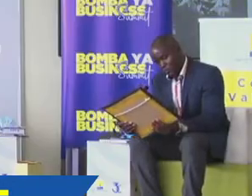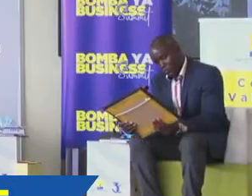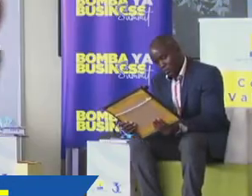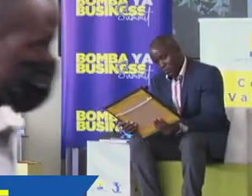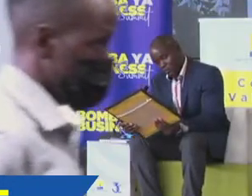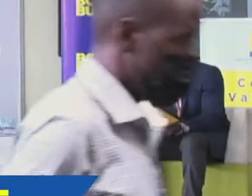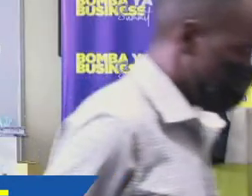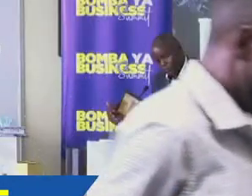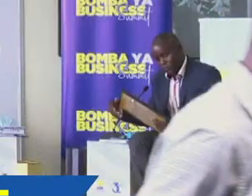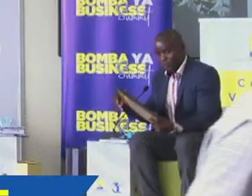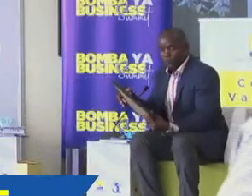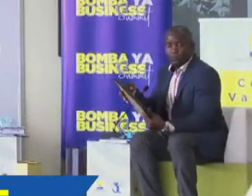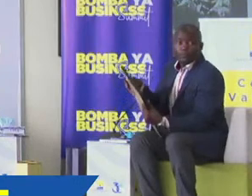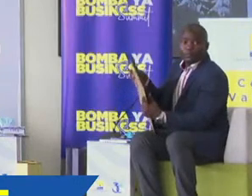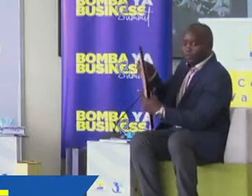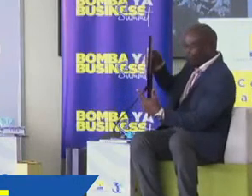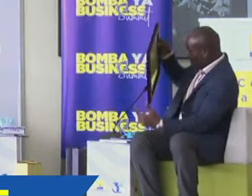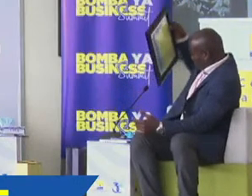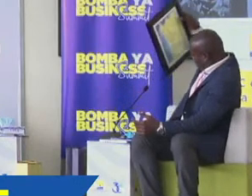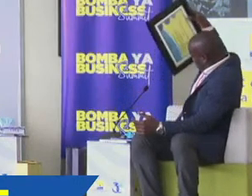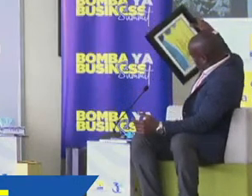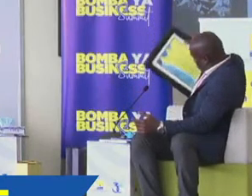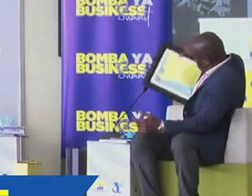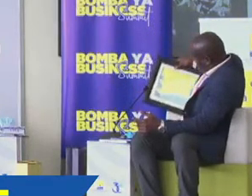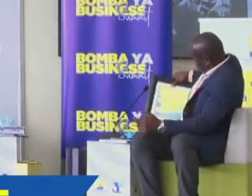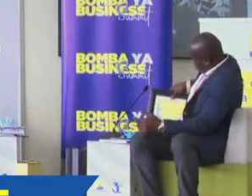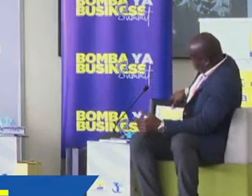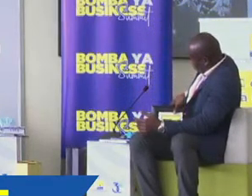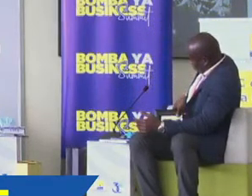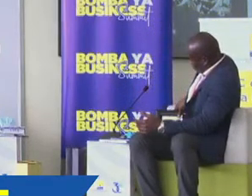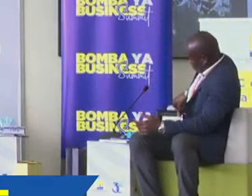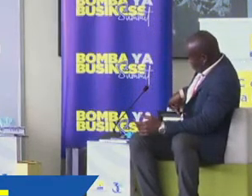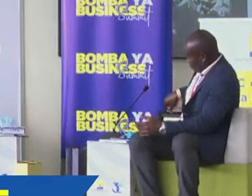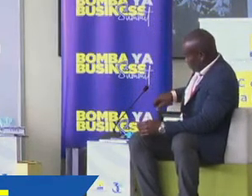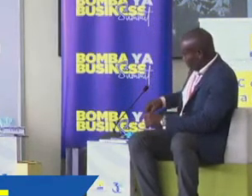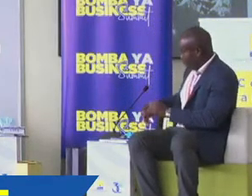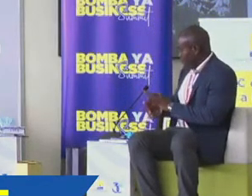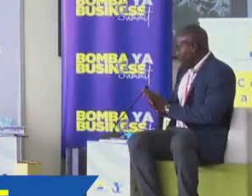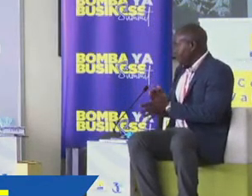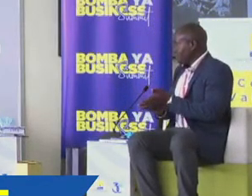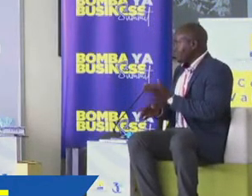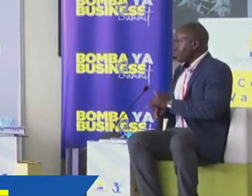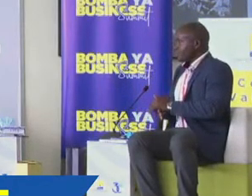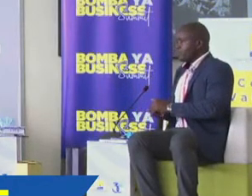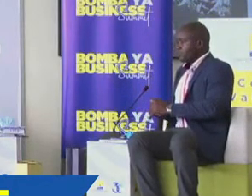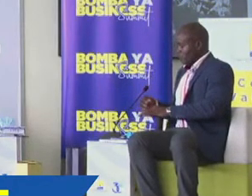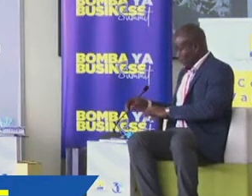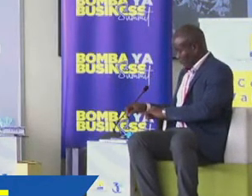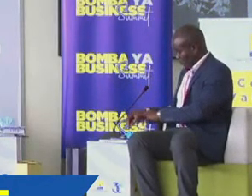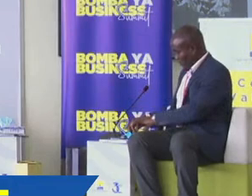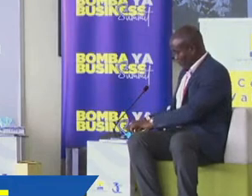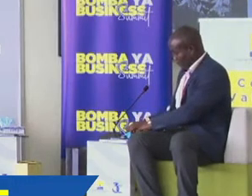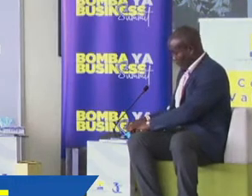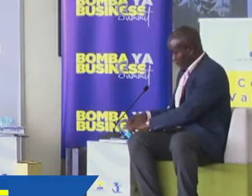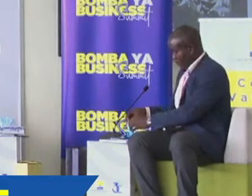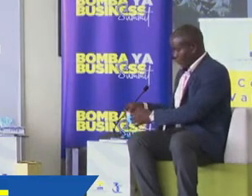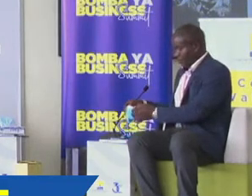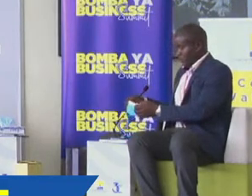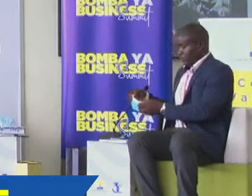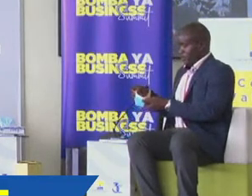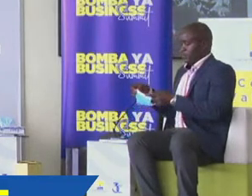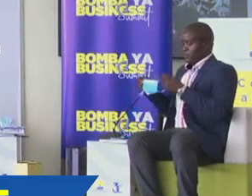how do we partner with businesses to make sure that we position URA as a business enabler. Thank you very much. You're invited for